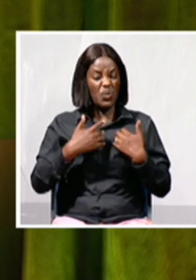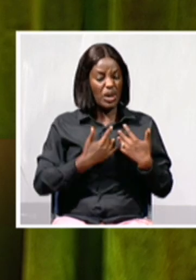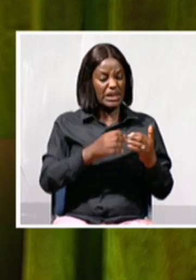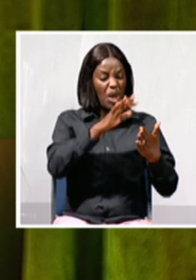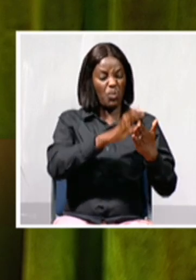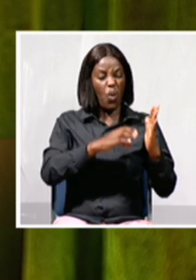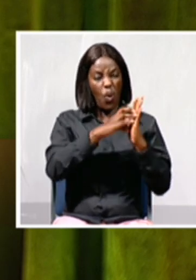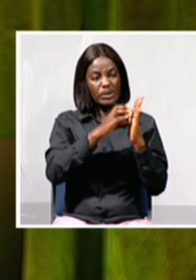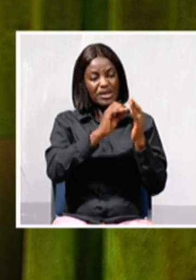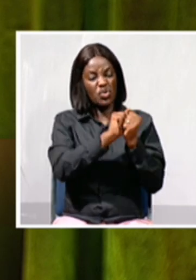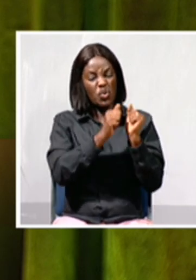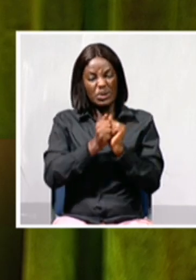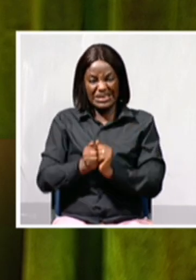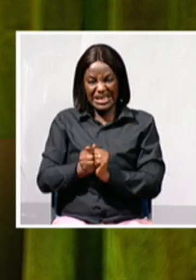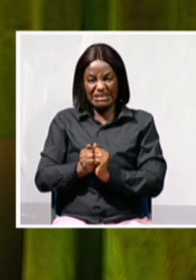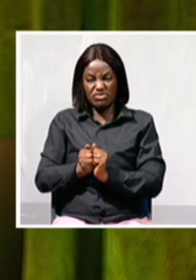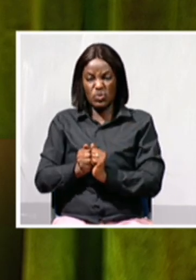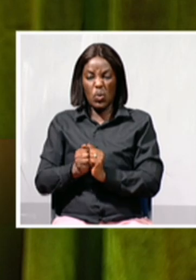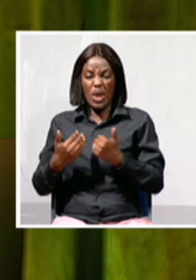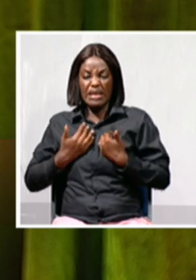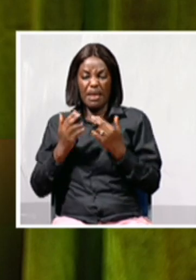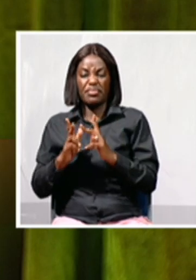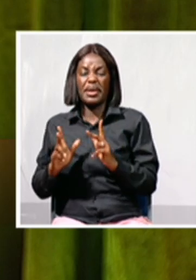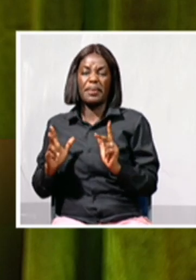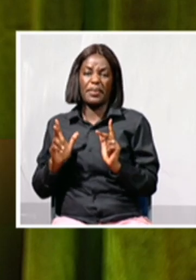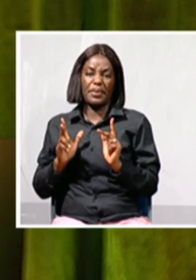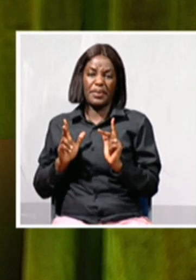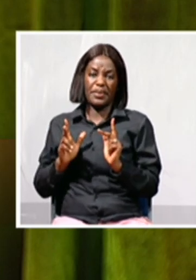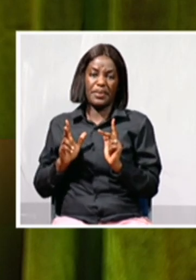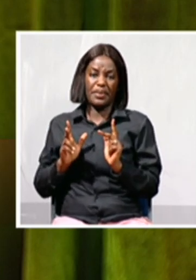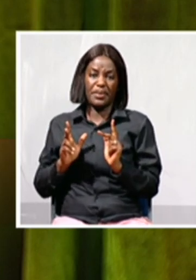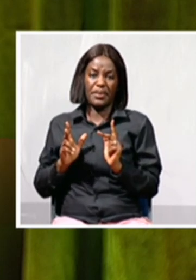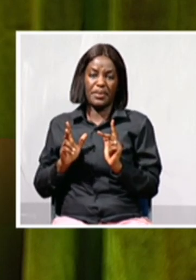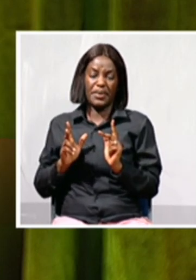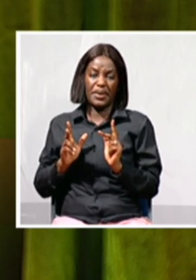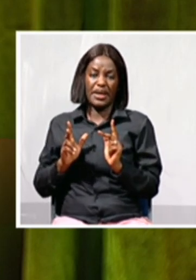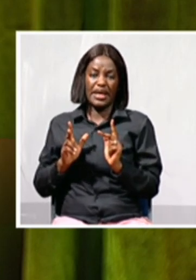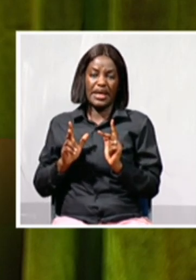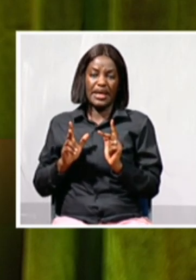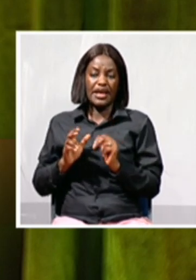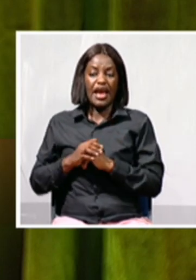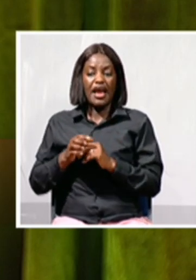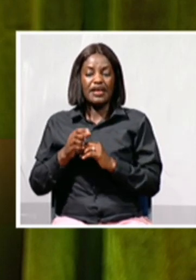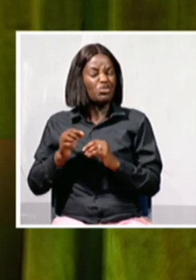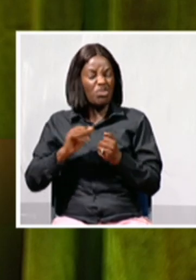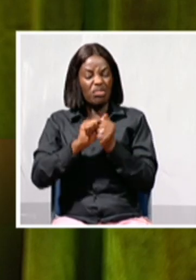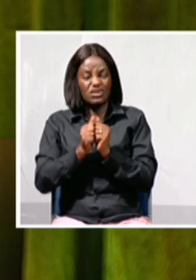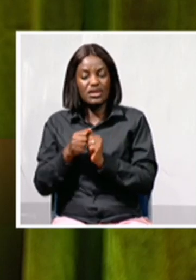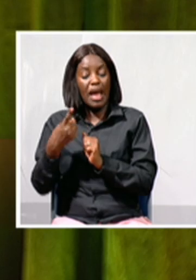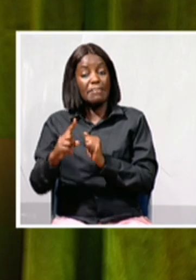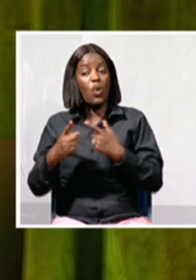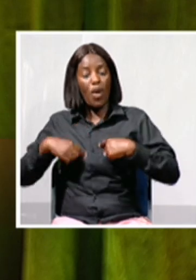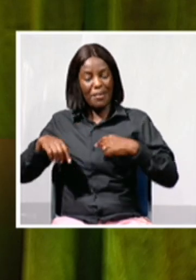to be translated, to be Lated? Yes, in young people's lingo, but I think we should put effort into